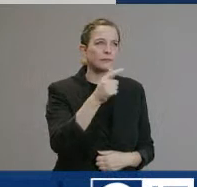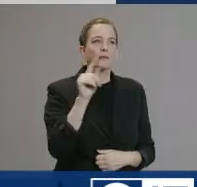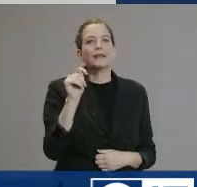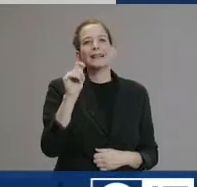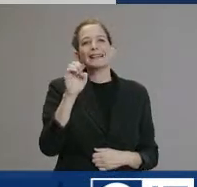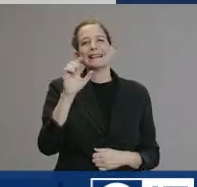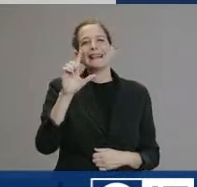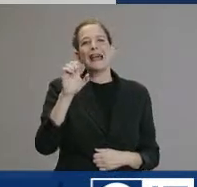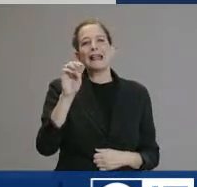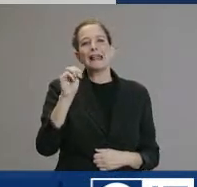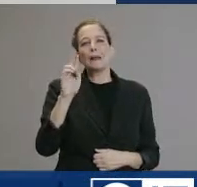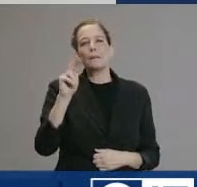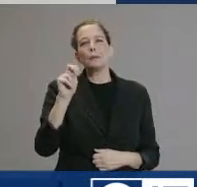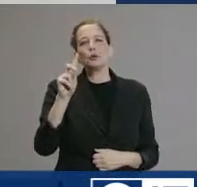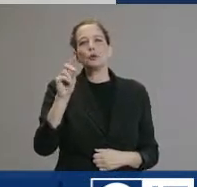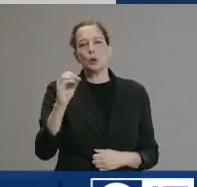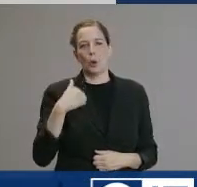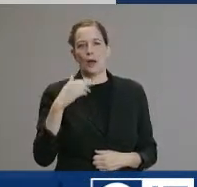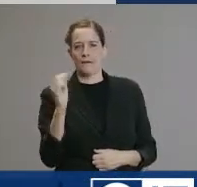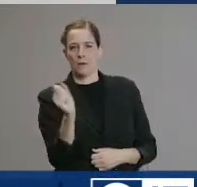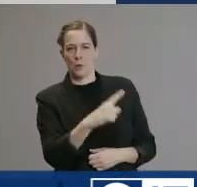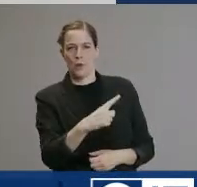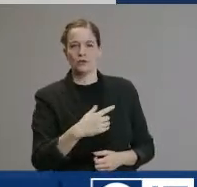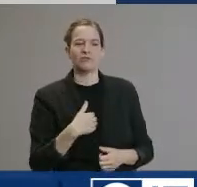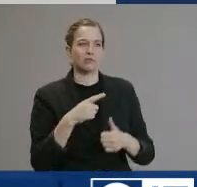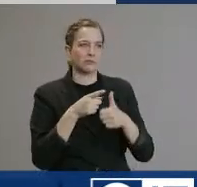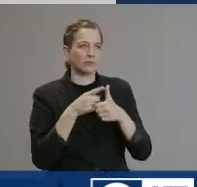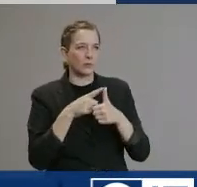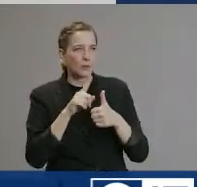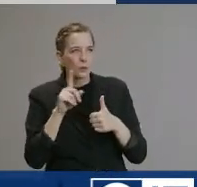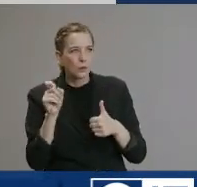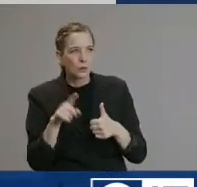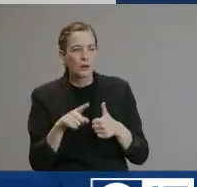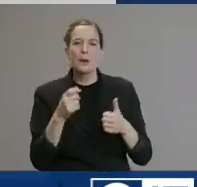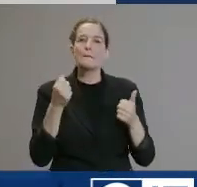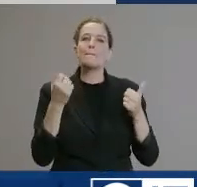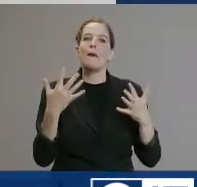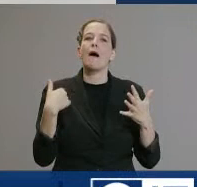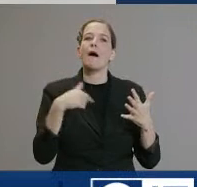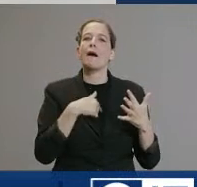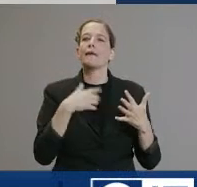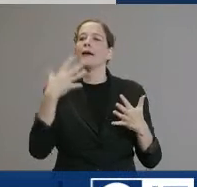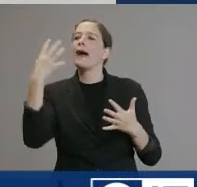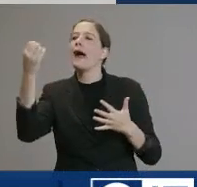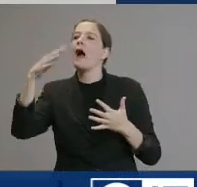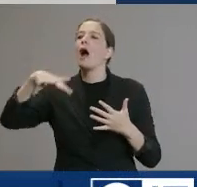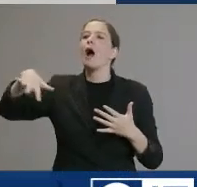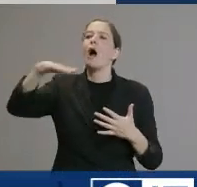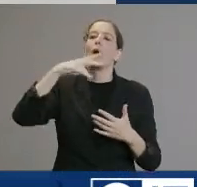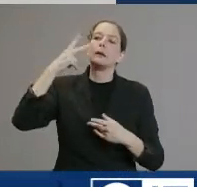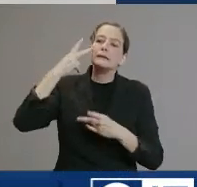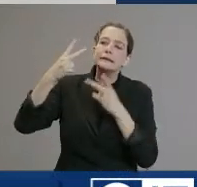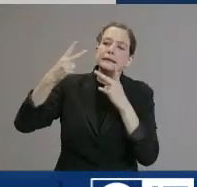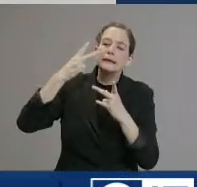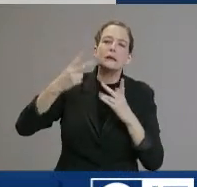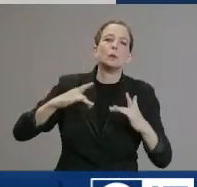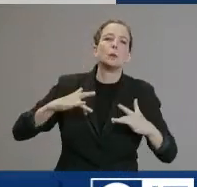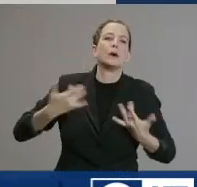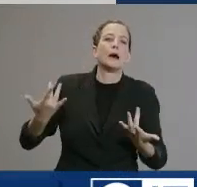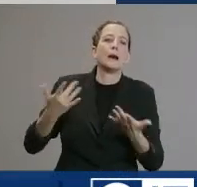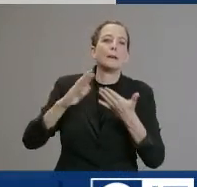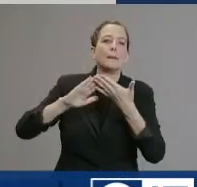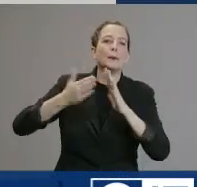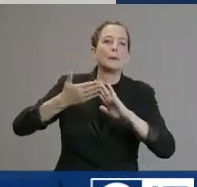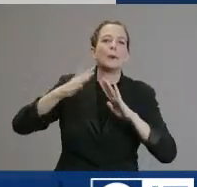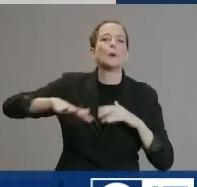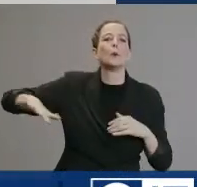is, a lot of us are out on the street reporting, seeing what's happening in the community. I personally see a lot of people in public.